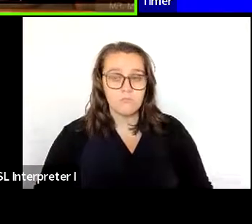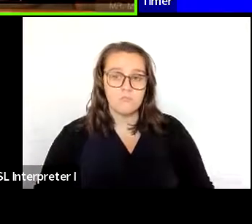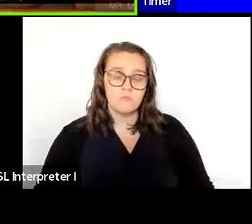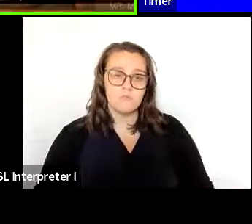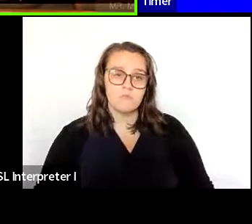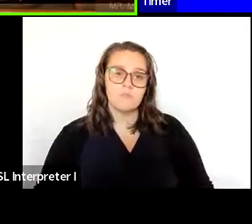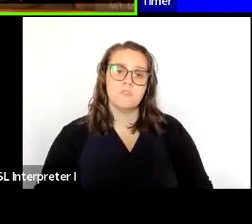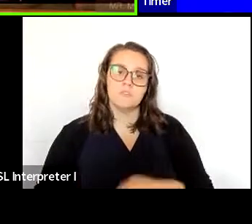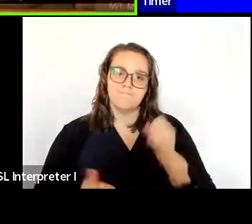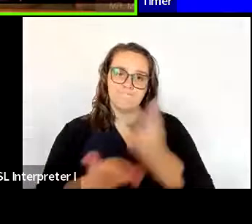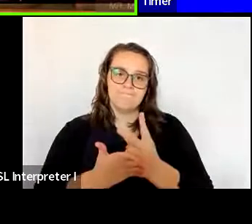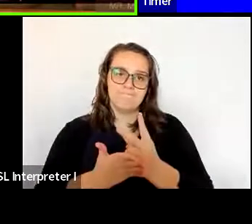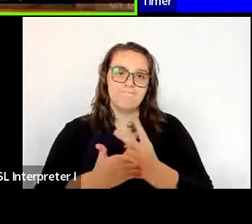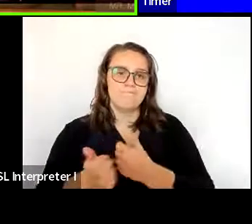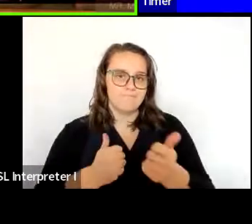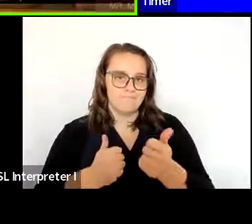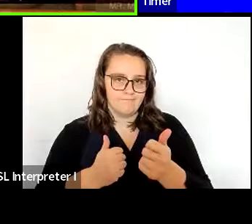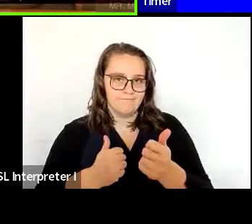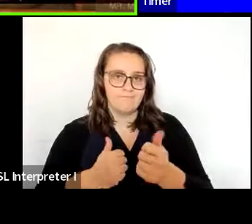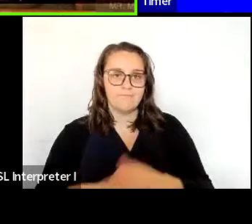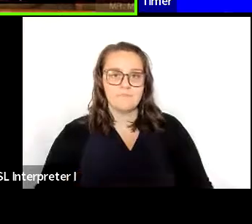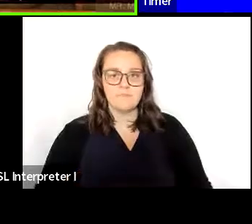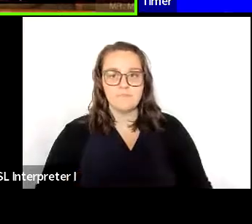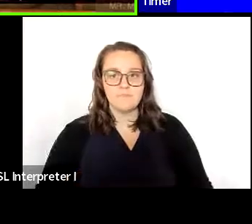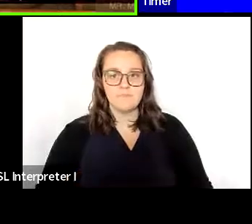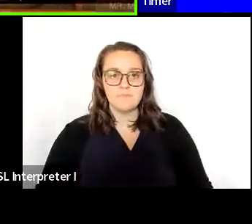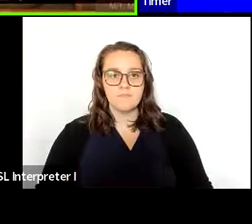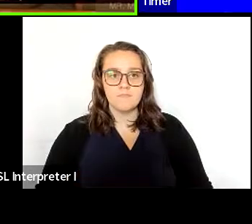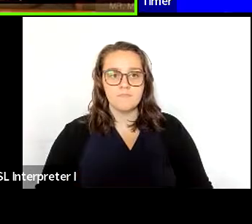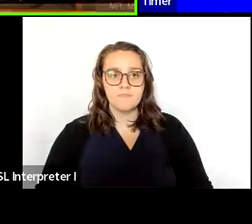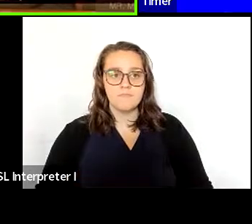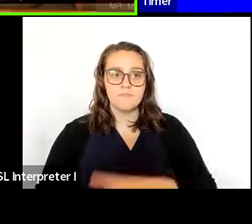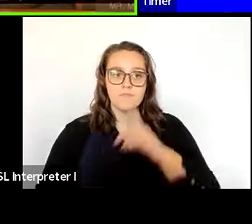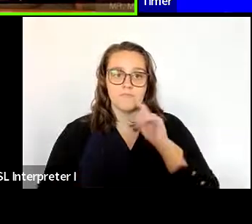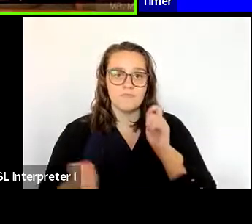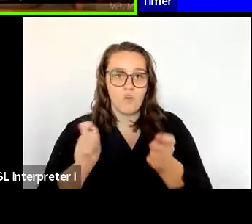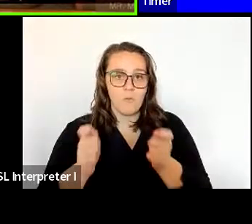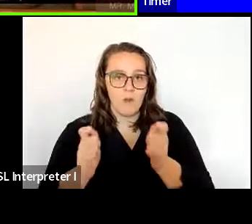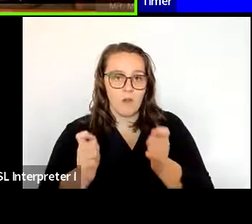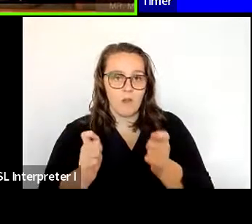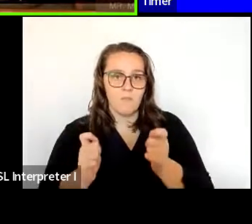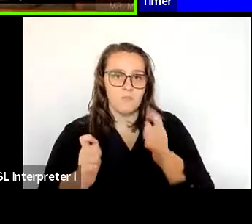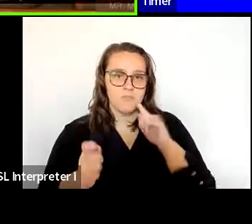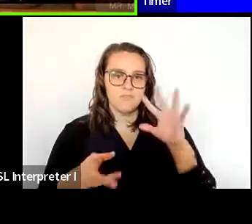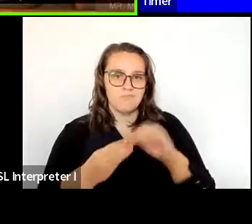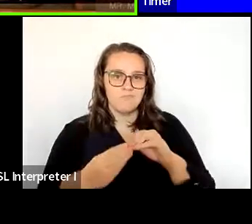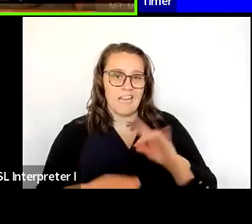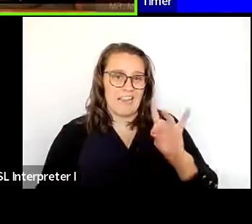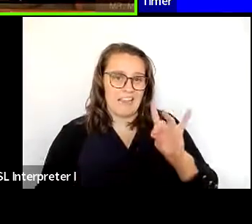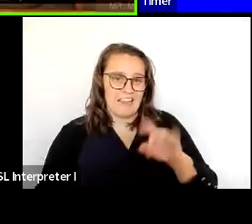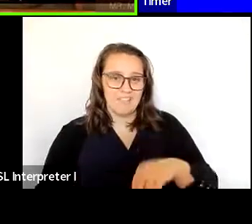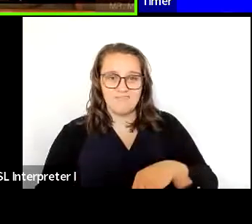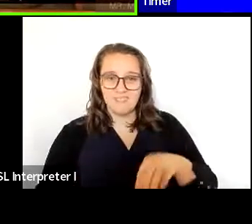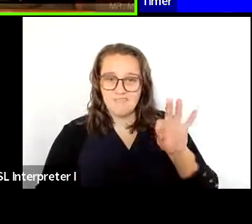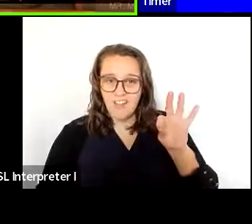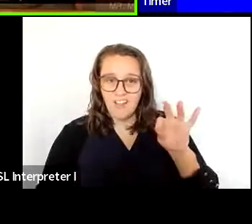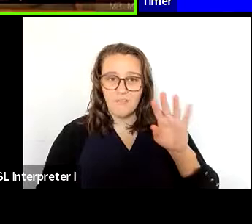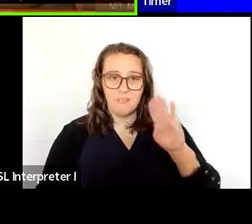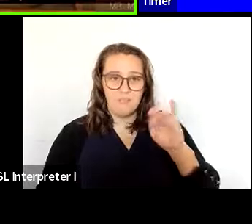The motion is approved unanimously. We have for markup something like 8 or 9 bills in the committee of the whole.